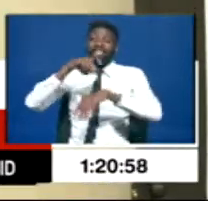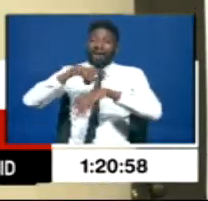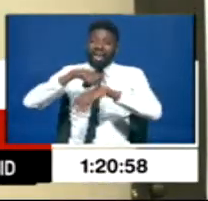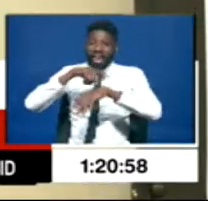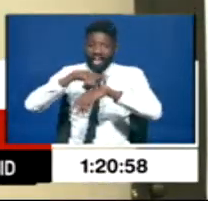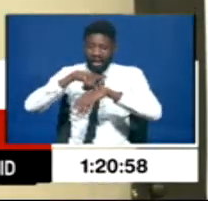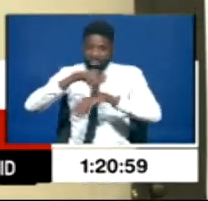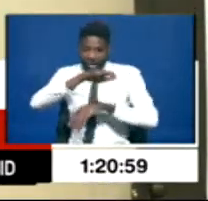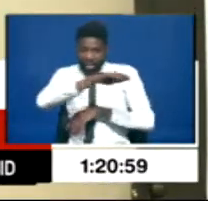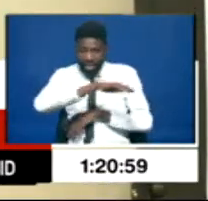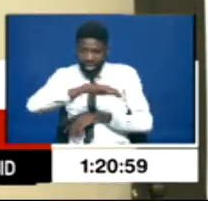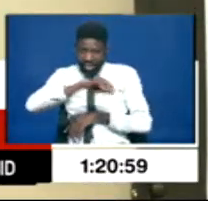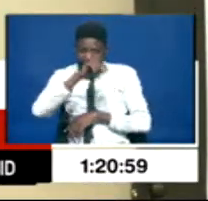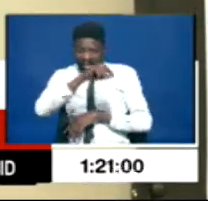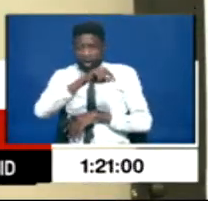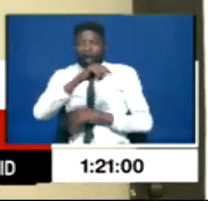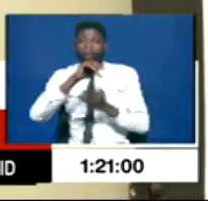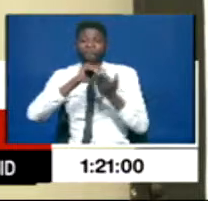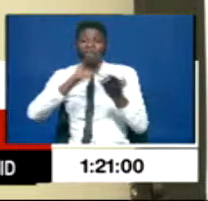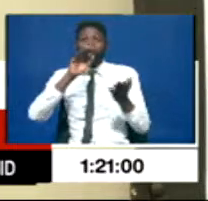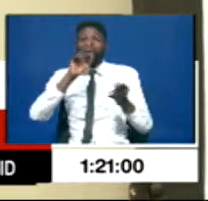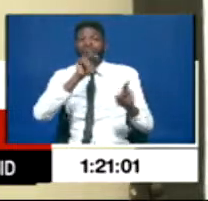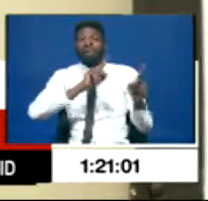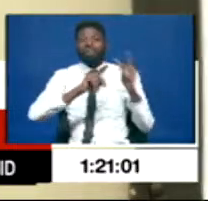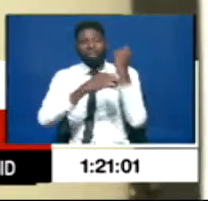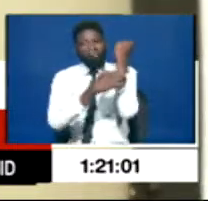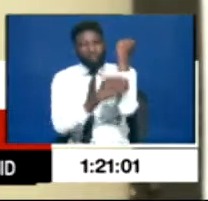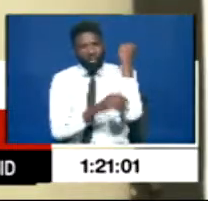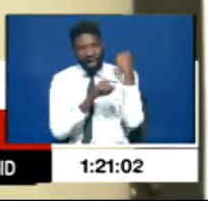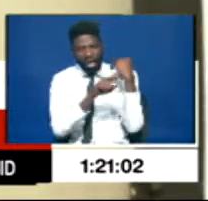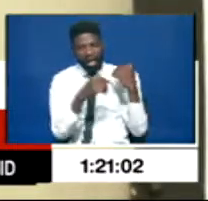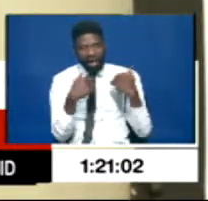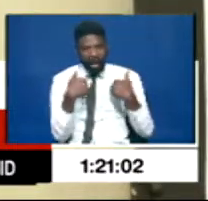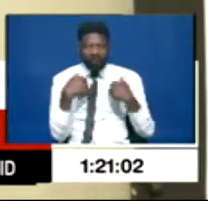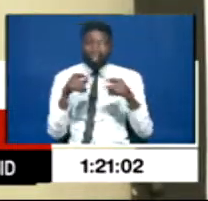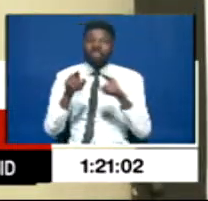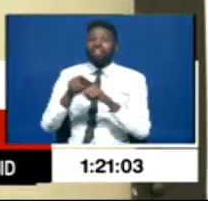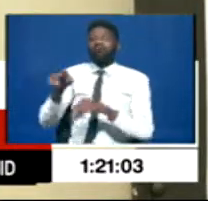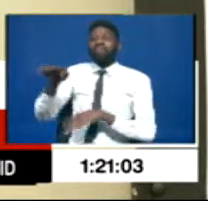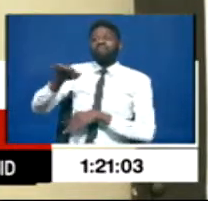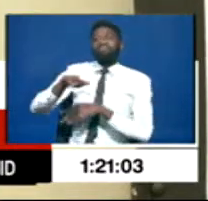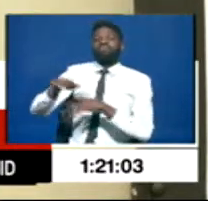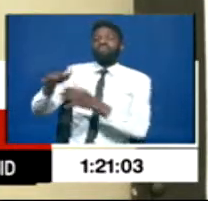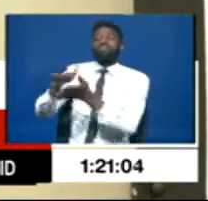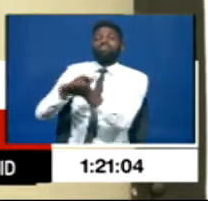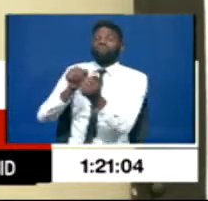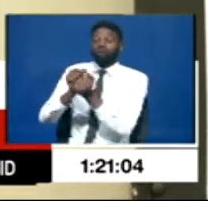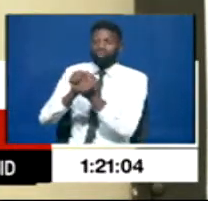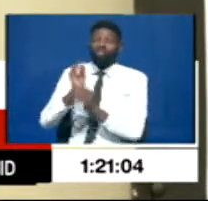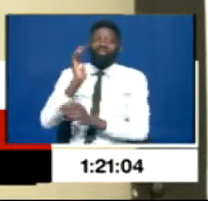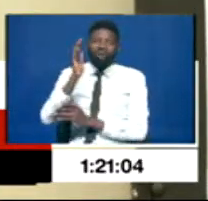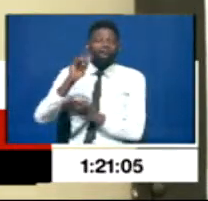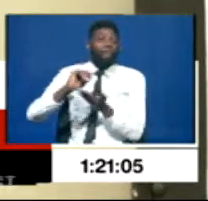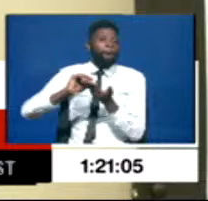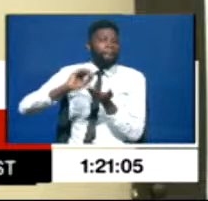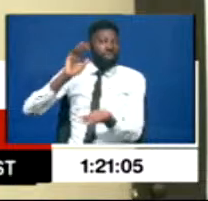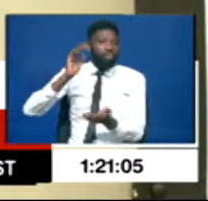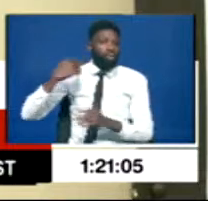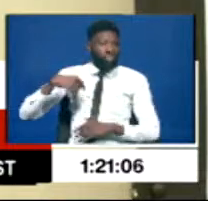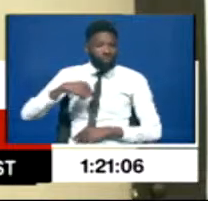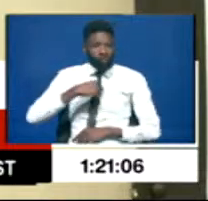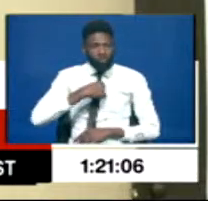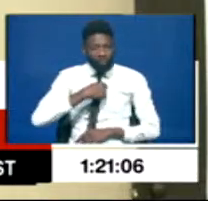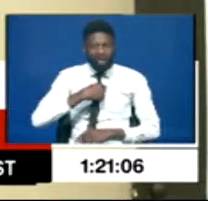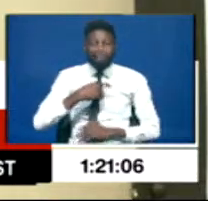The more poor people are, the more degradation you are going to expect. And therefore, it is coming out very clearly that we require